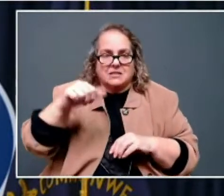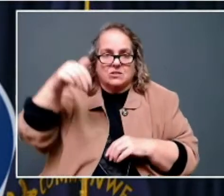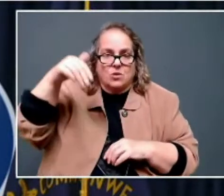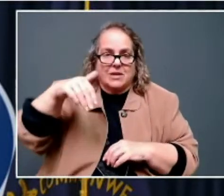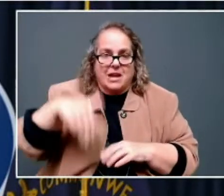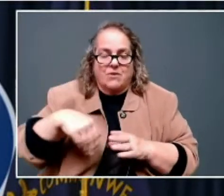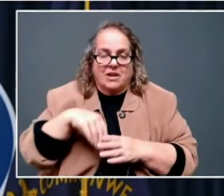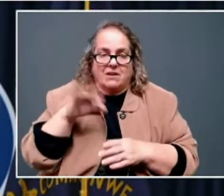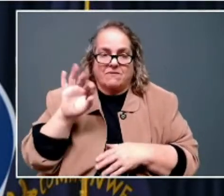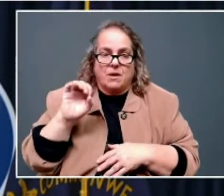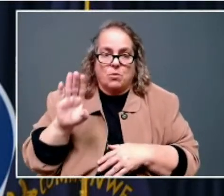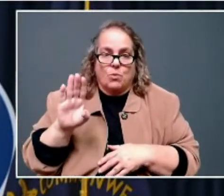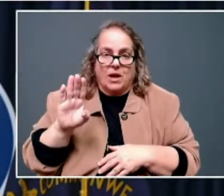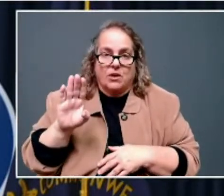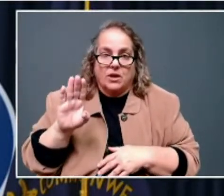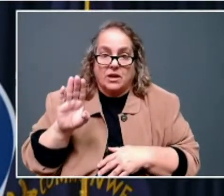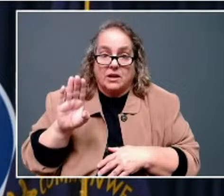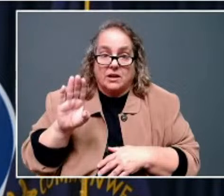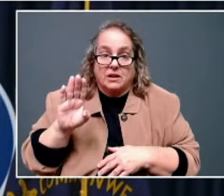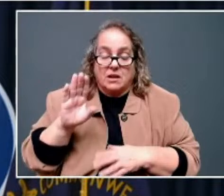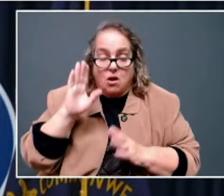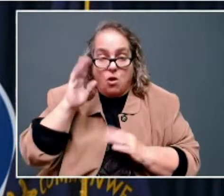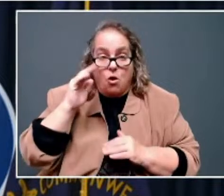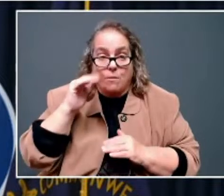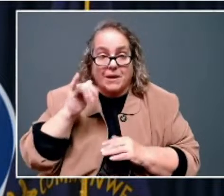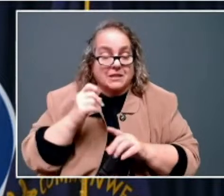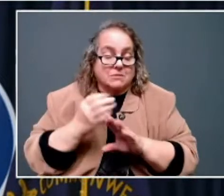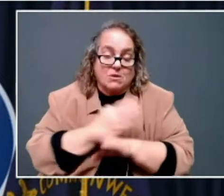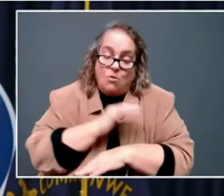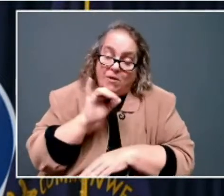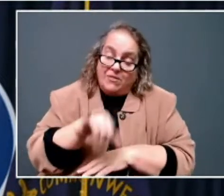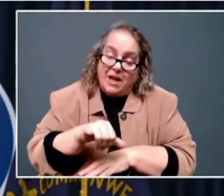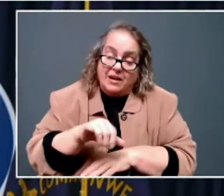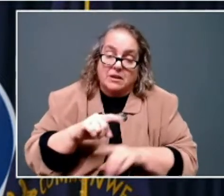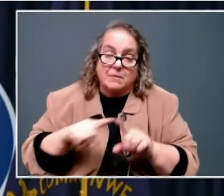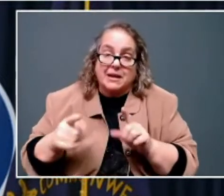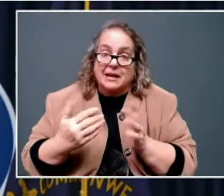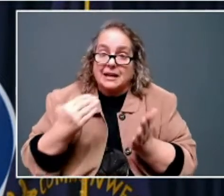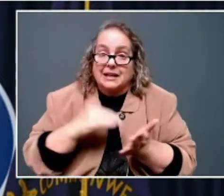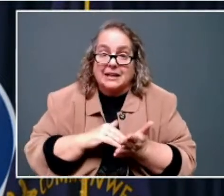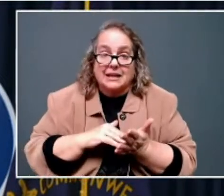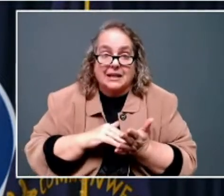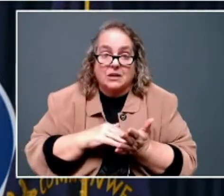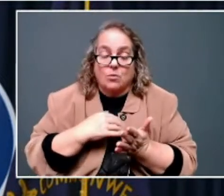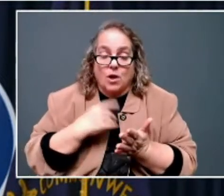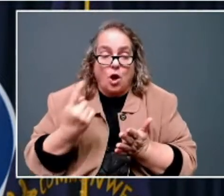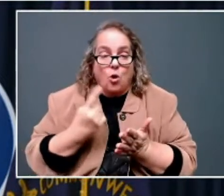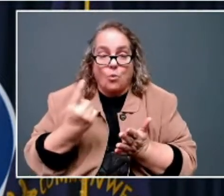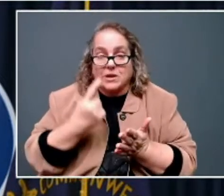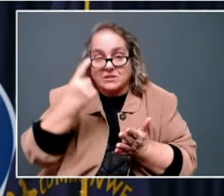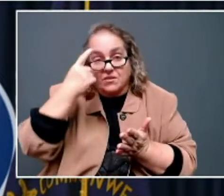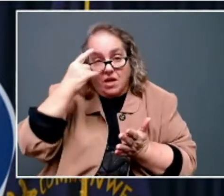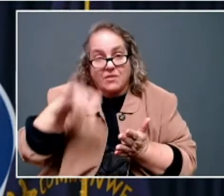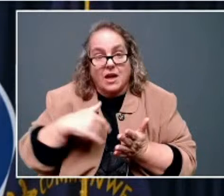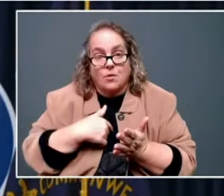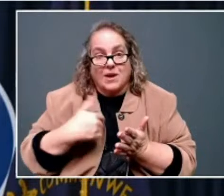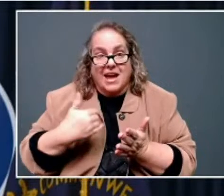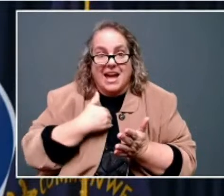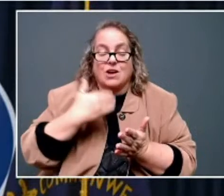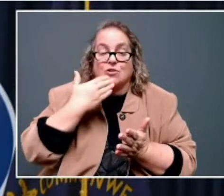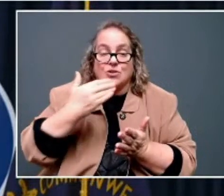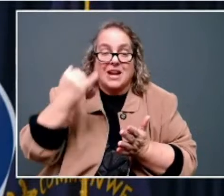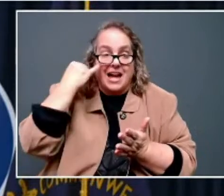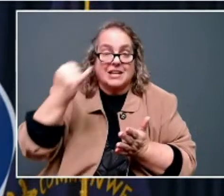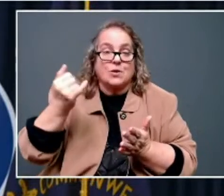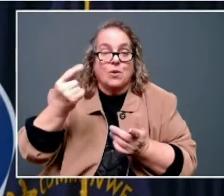February. I hope it's before then. But again, we've always thought that we had an idea of what would happen next in this,